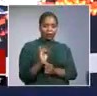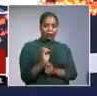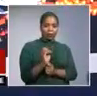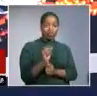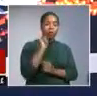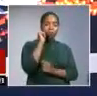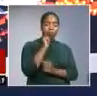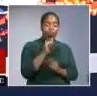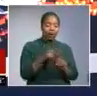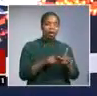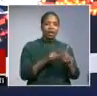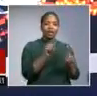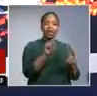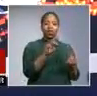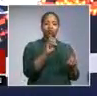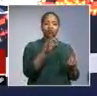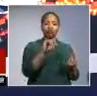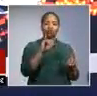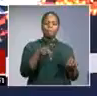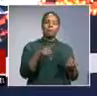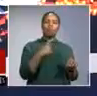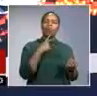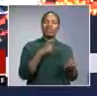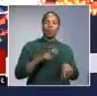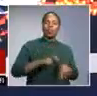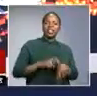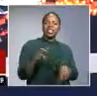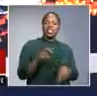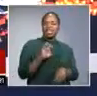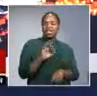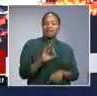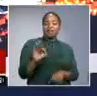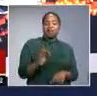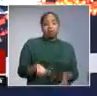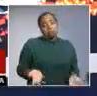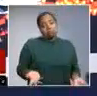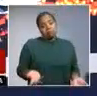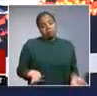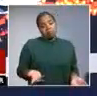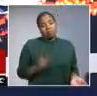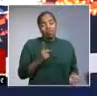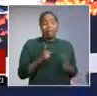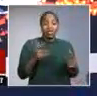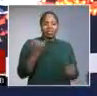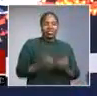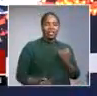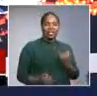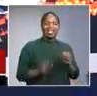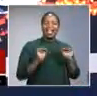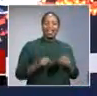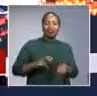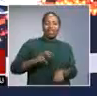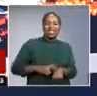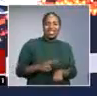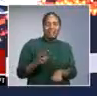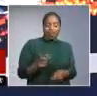he said that he does not need the economic freedom fighters in Nelson Mandela Bay, which was arguably the biggest mistake, because as much as you may not need them in